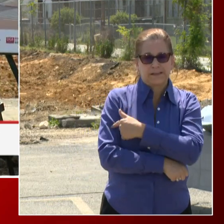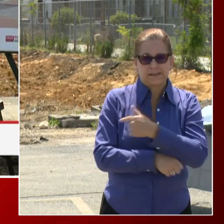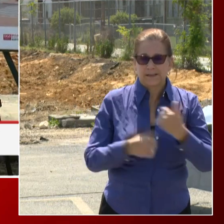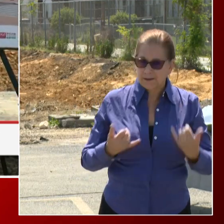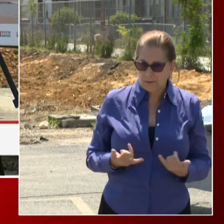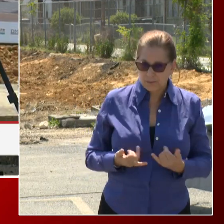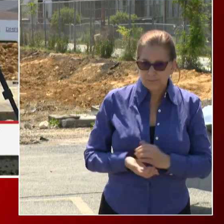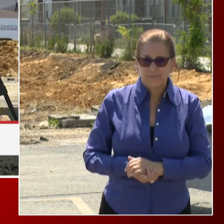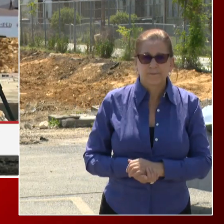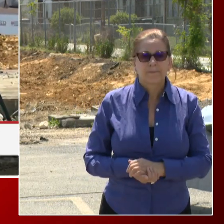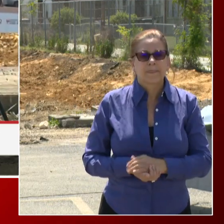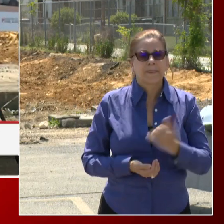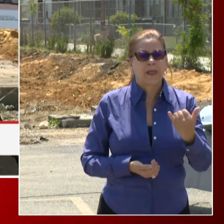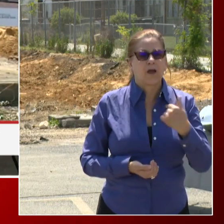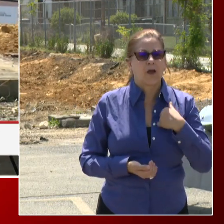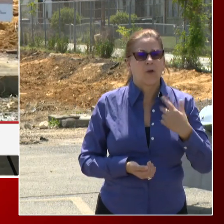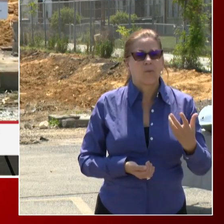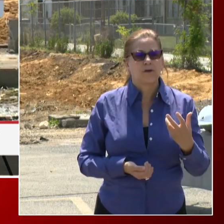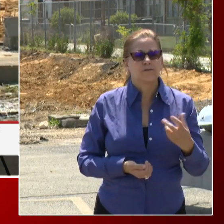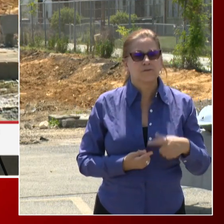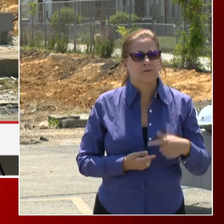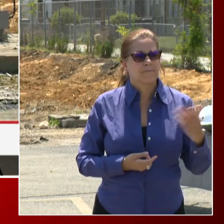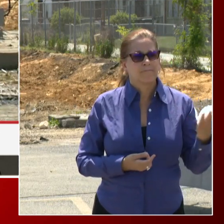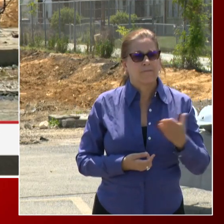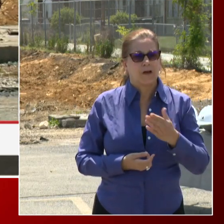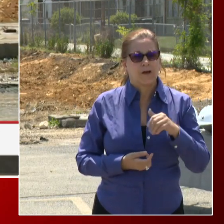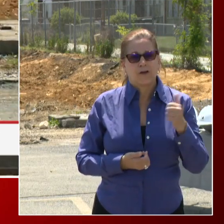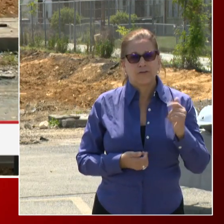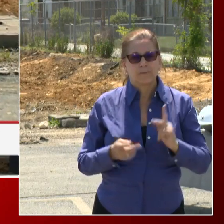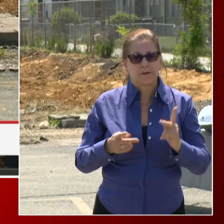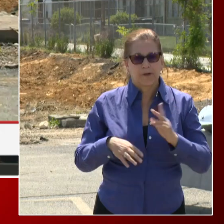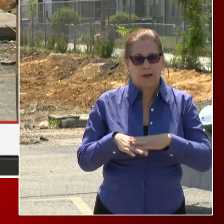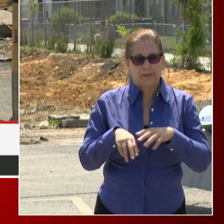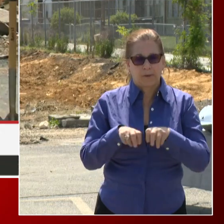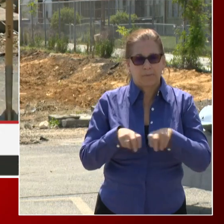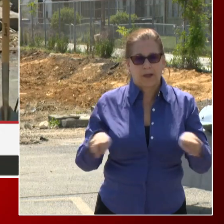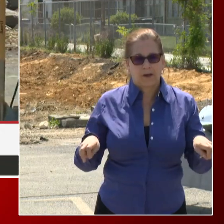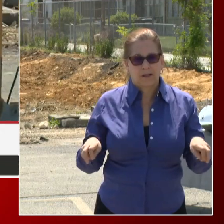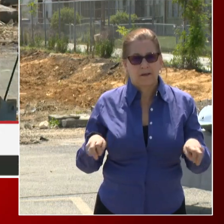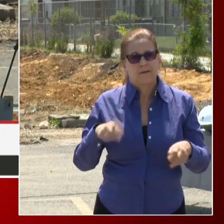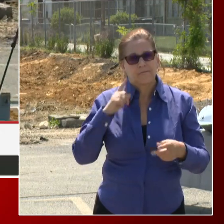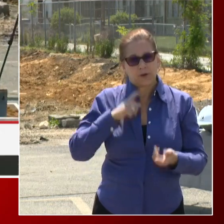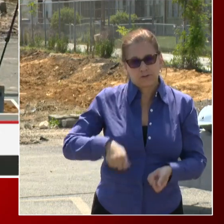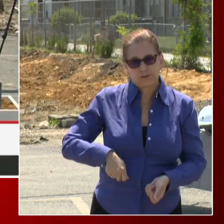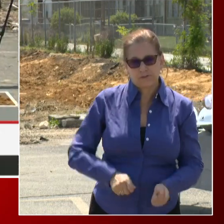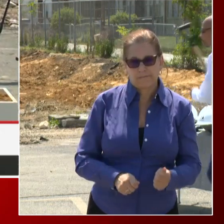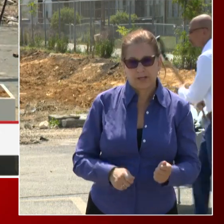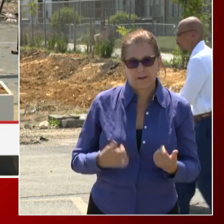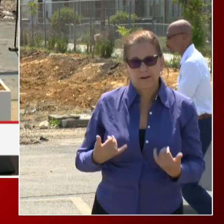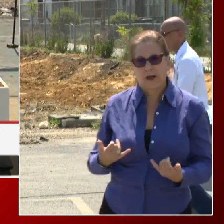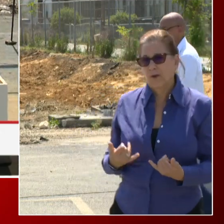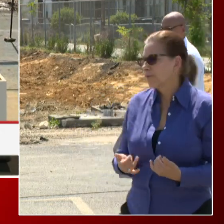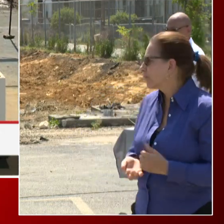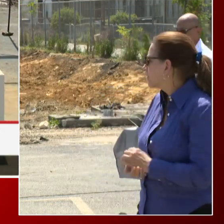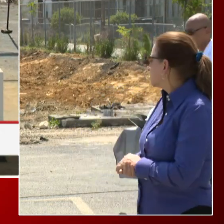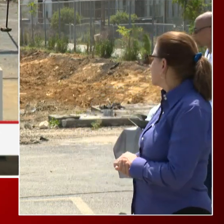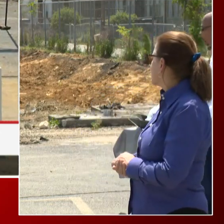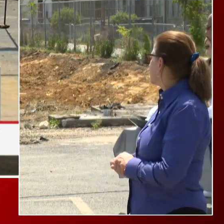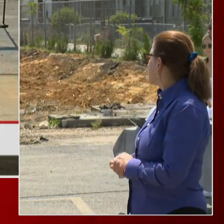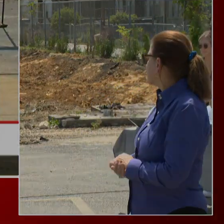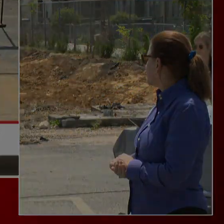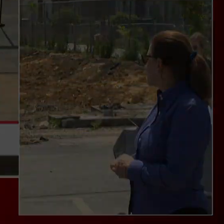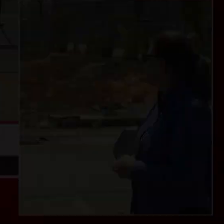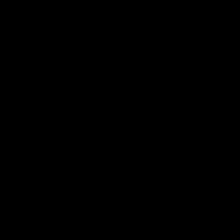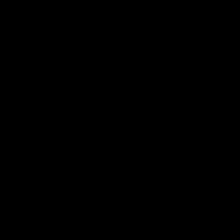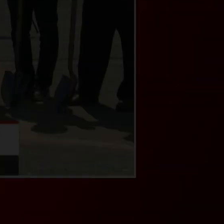invite our speaking guests to come up and neighborhood guests to come up for the ceremonial turning of the